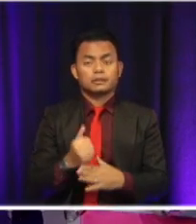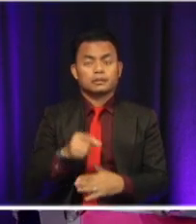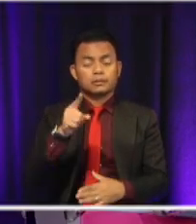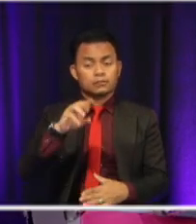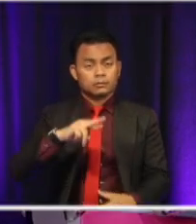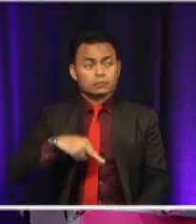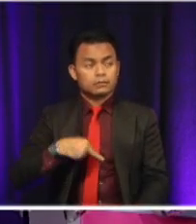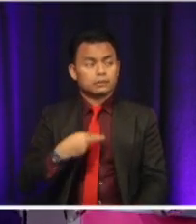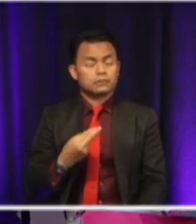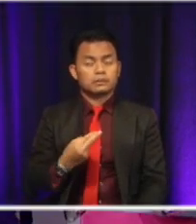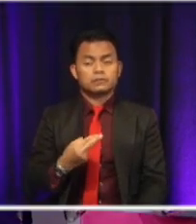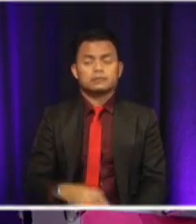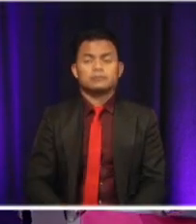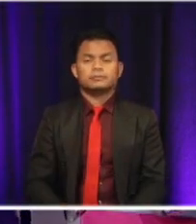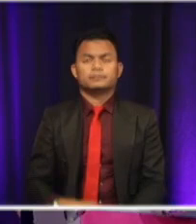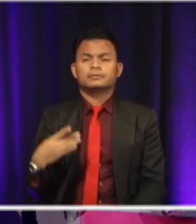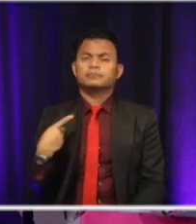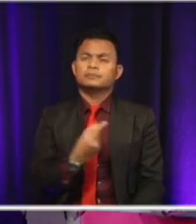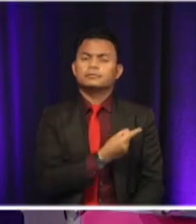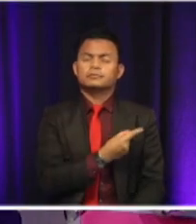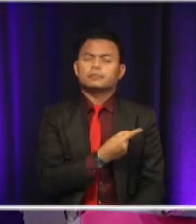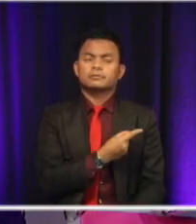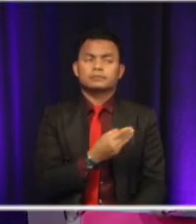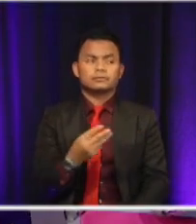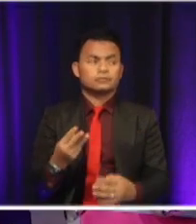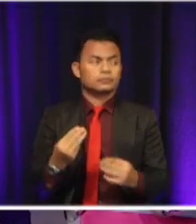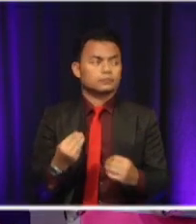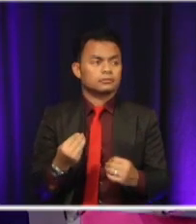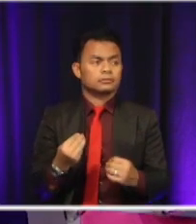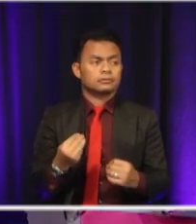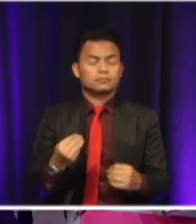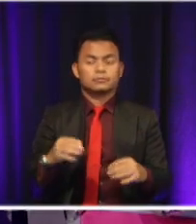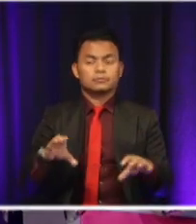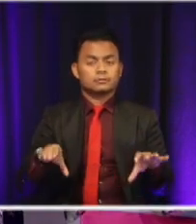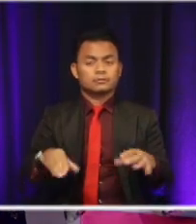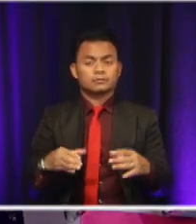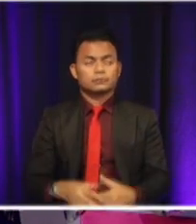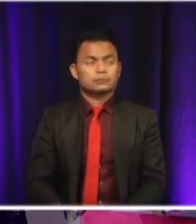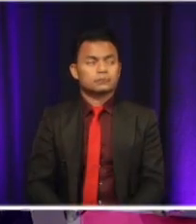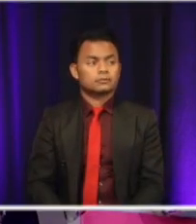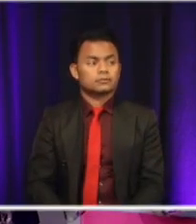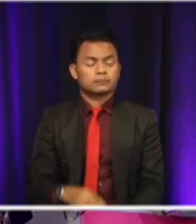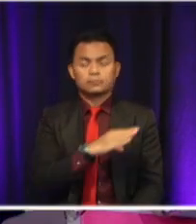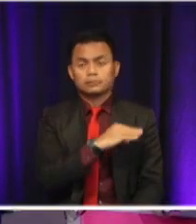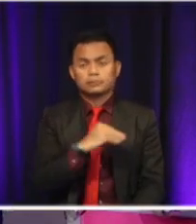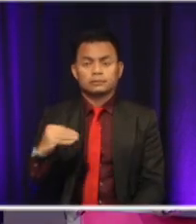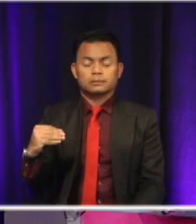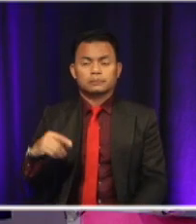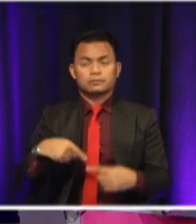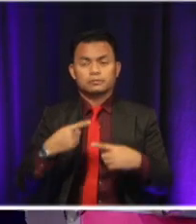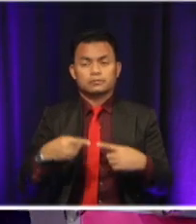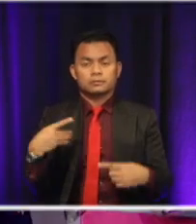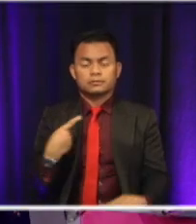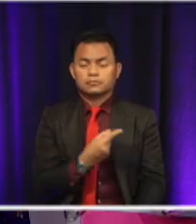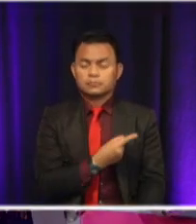the children could have been helped in some other way? As you can see, all three